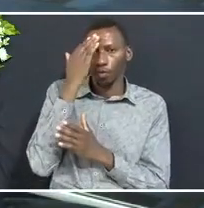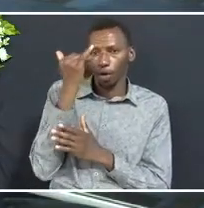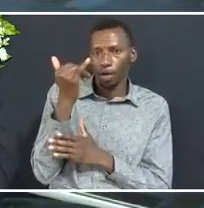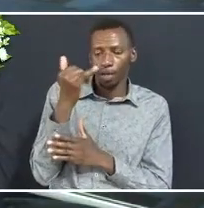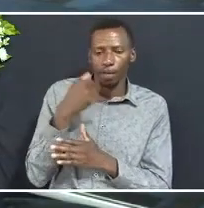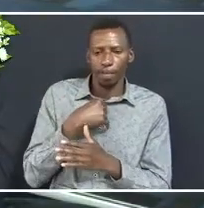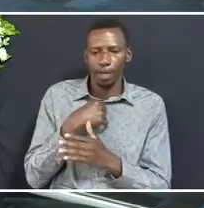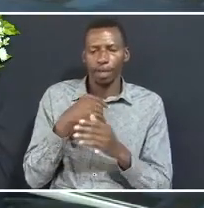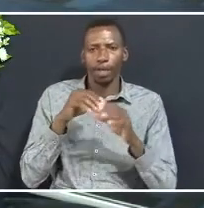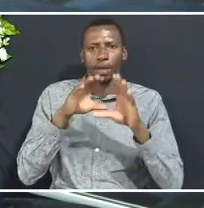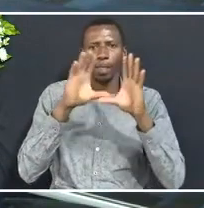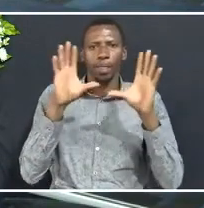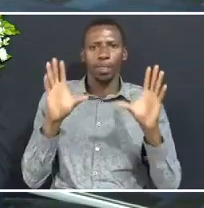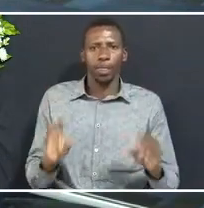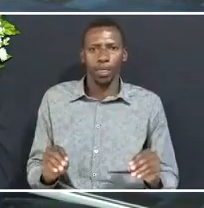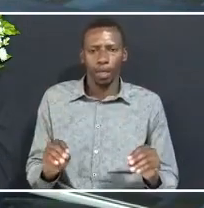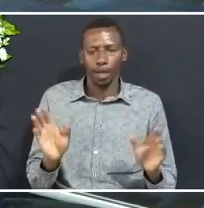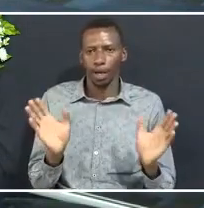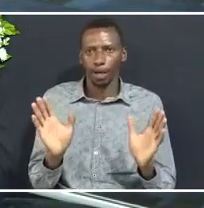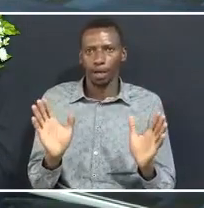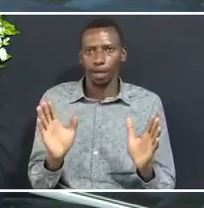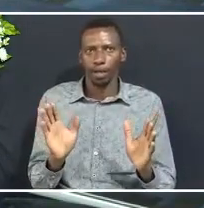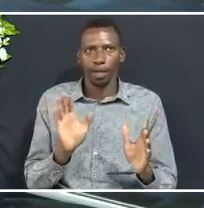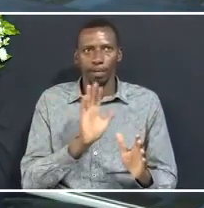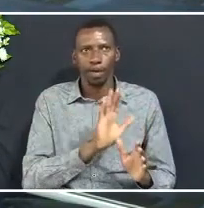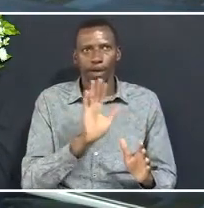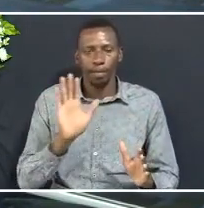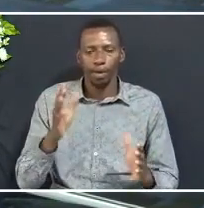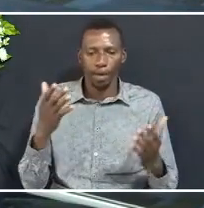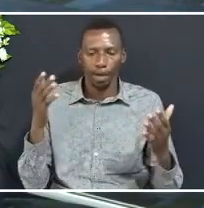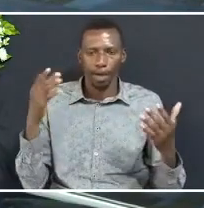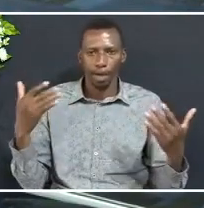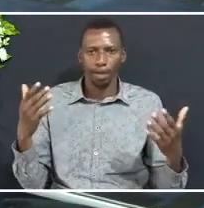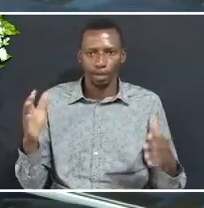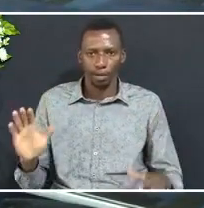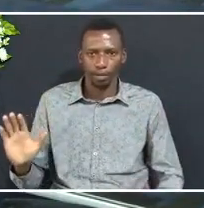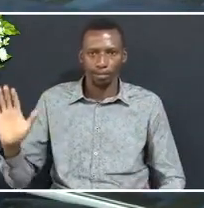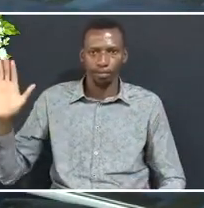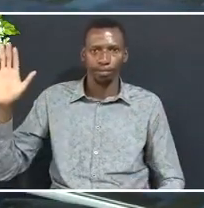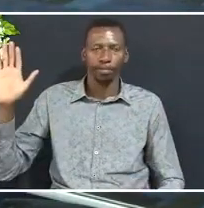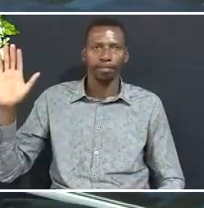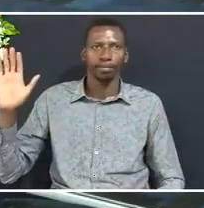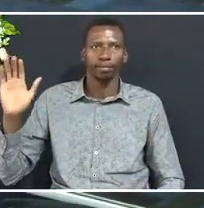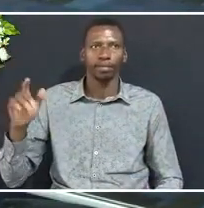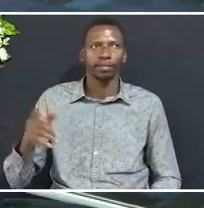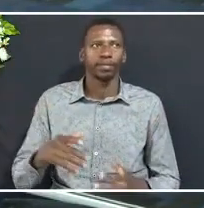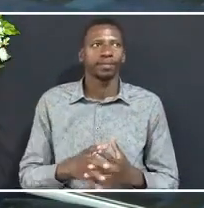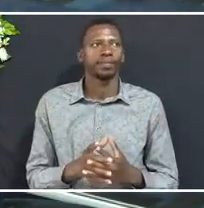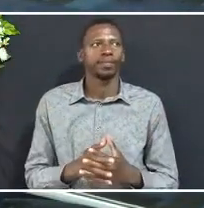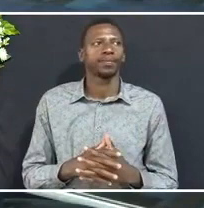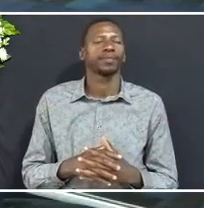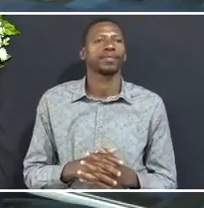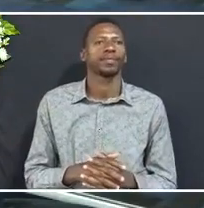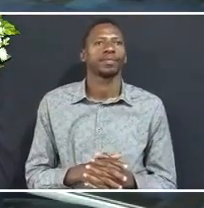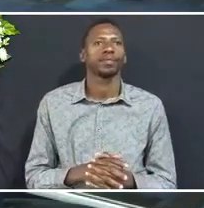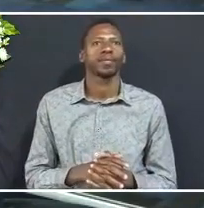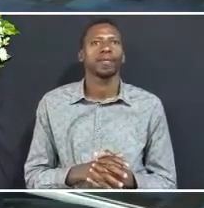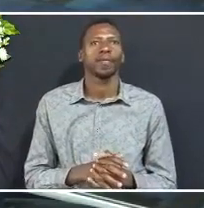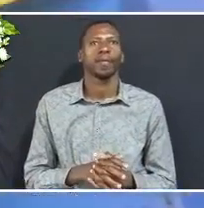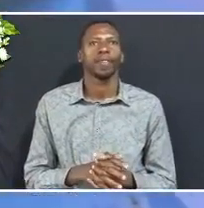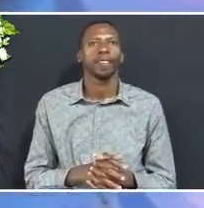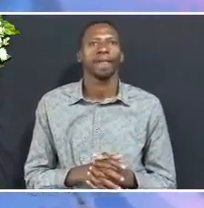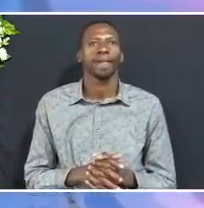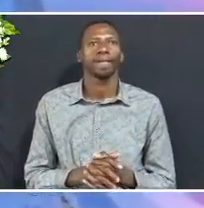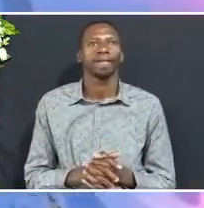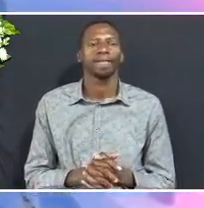summary, to raise up their hands here, just from this part of